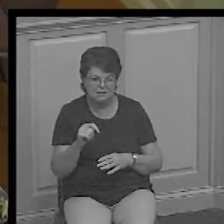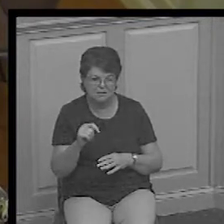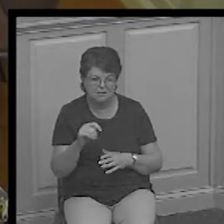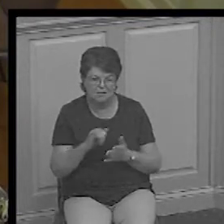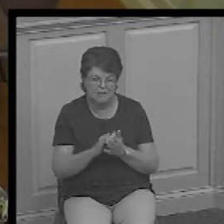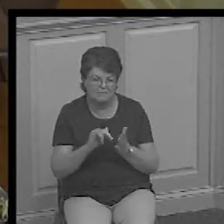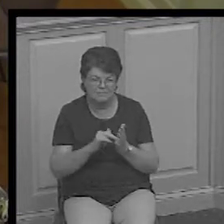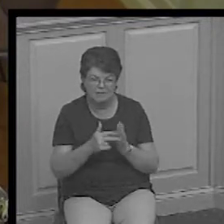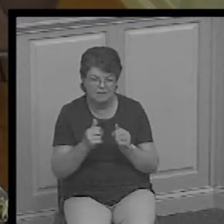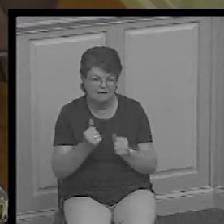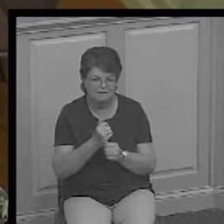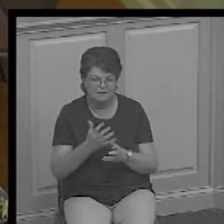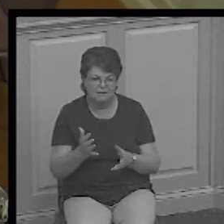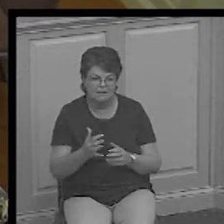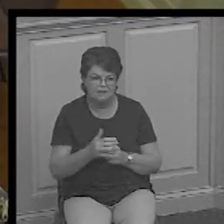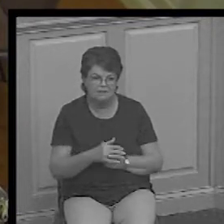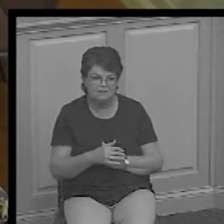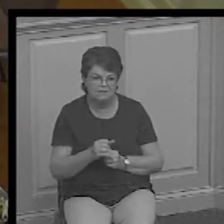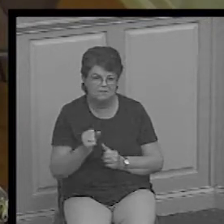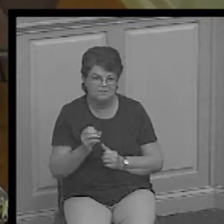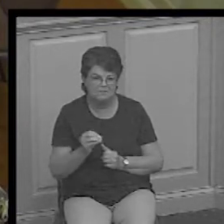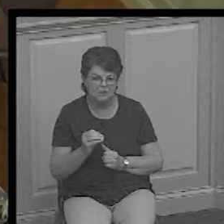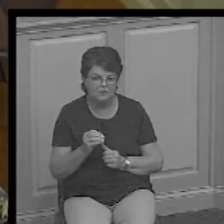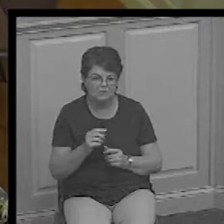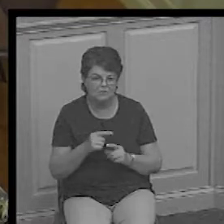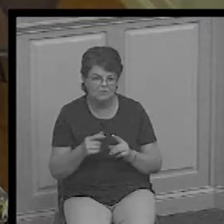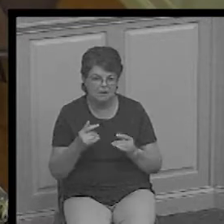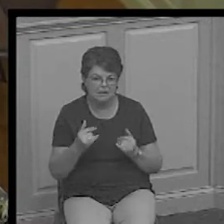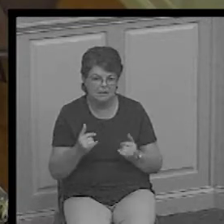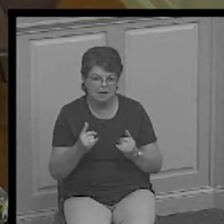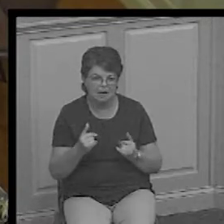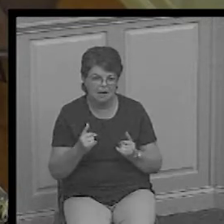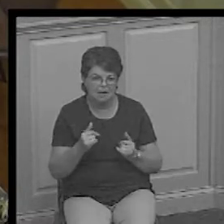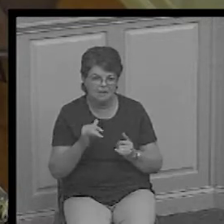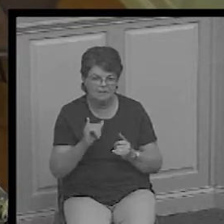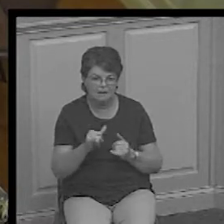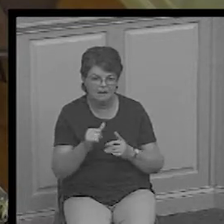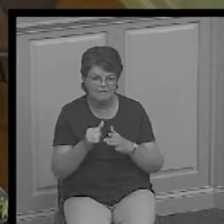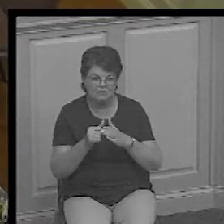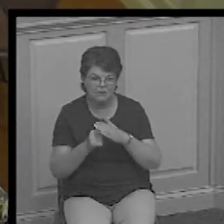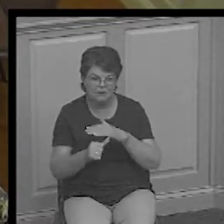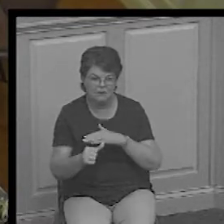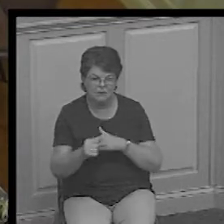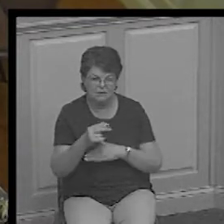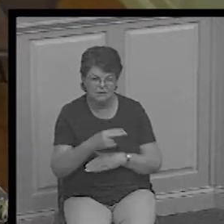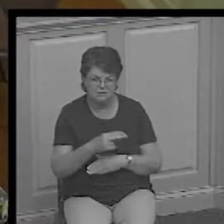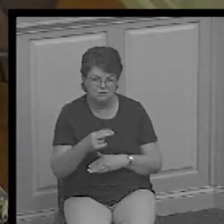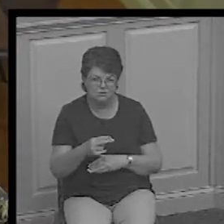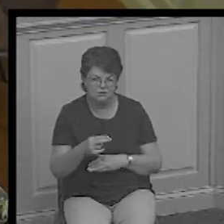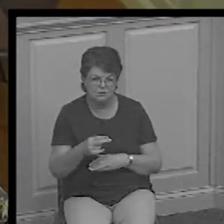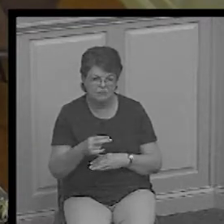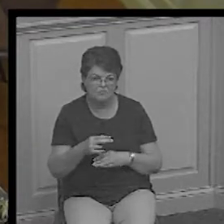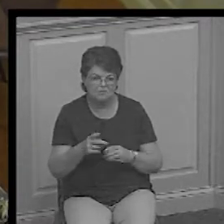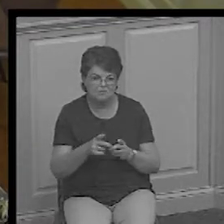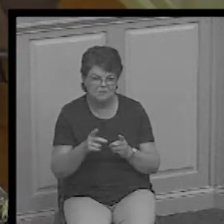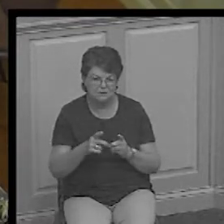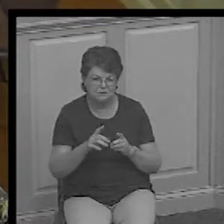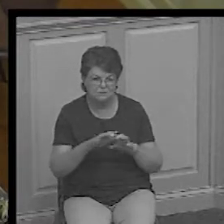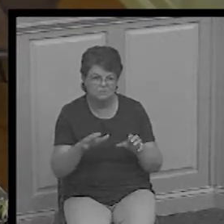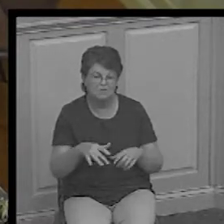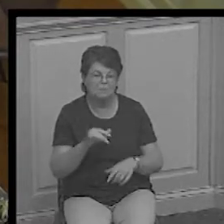everything, yeah. So, but now that falls into the historic overlay. Gotcha,